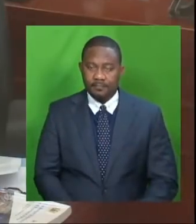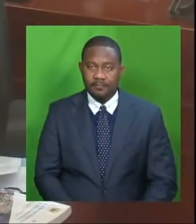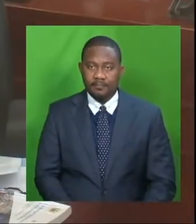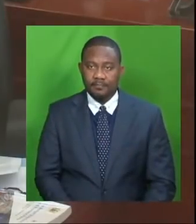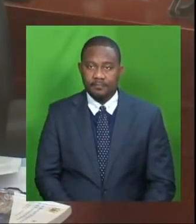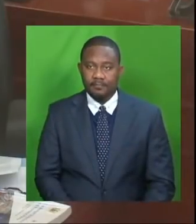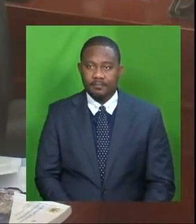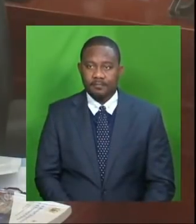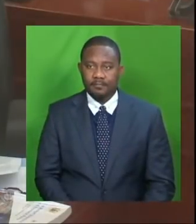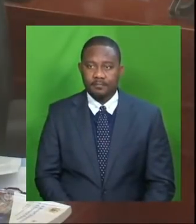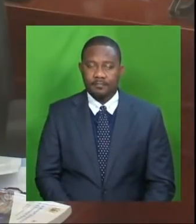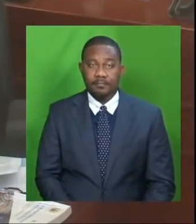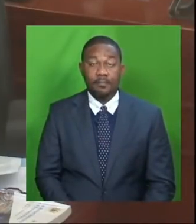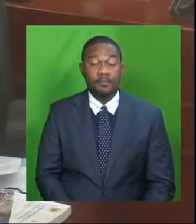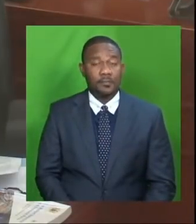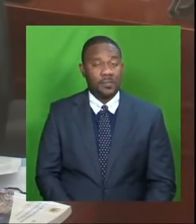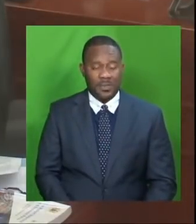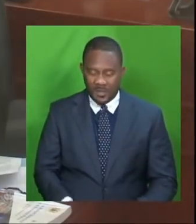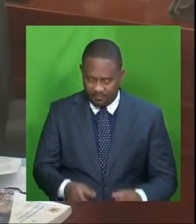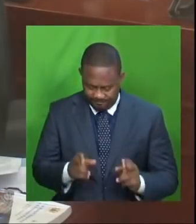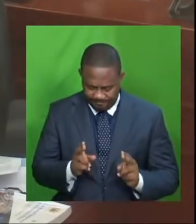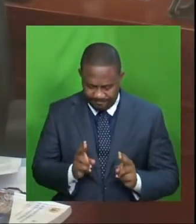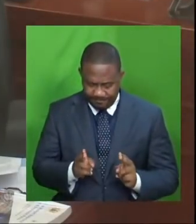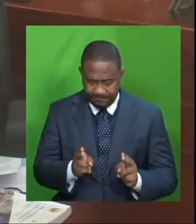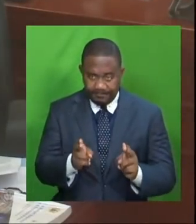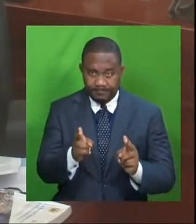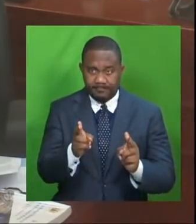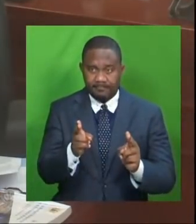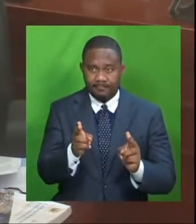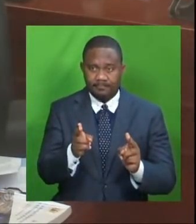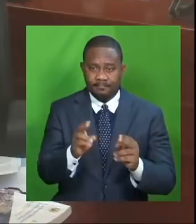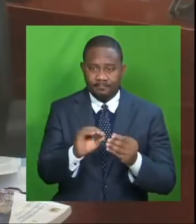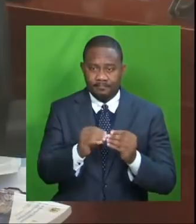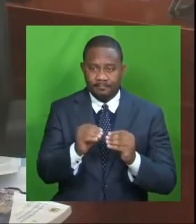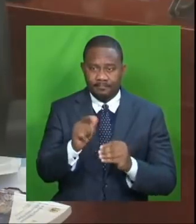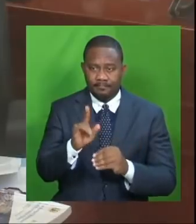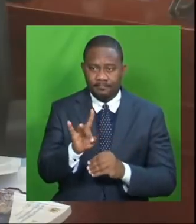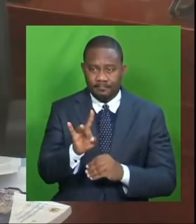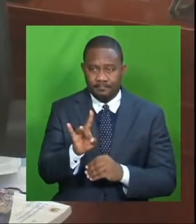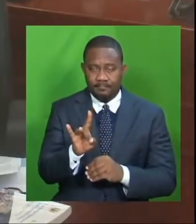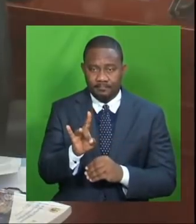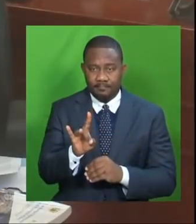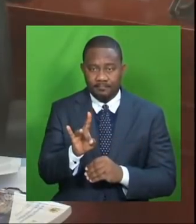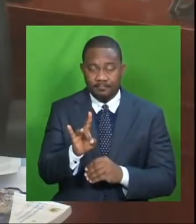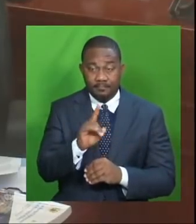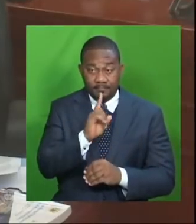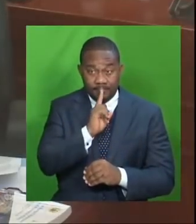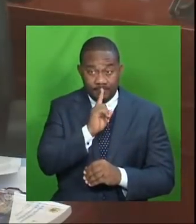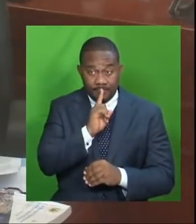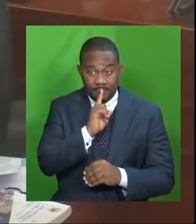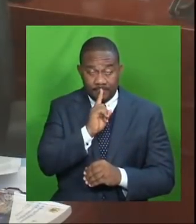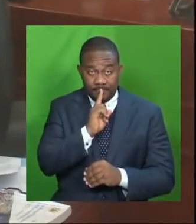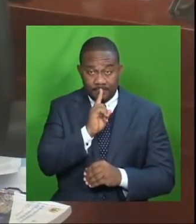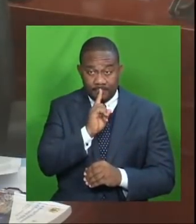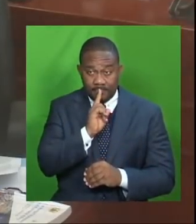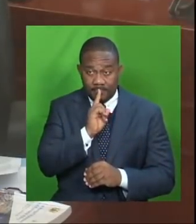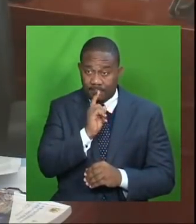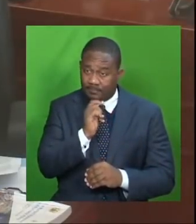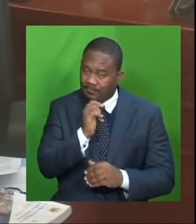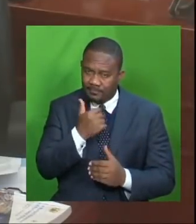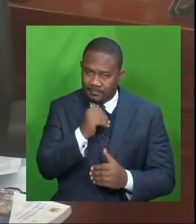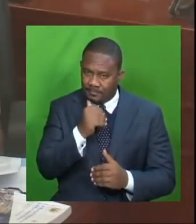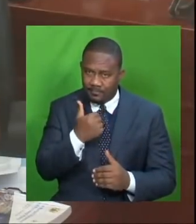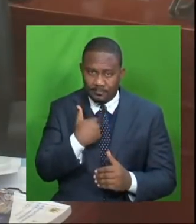of urgent nature, item 28 is moot. It has no relevance. So we must